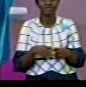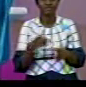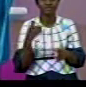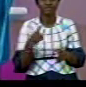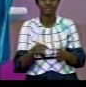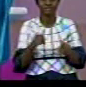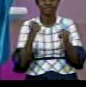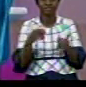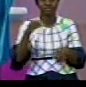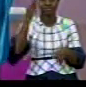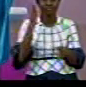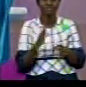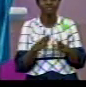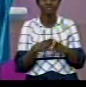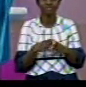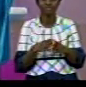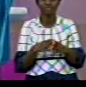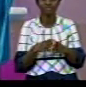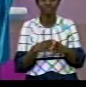peace to us